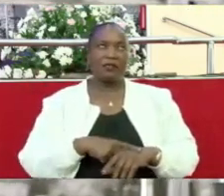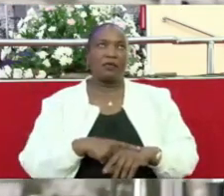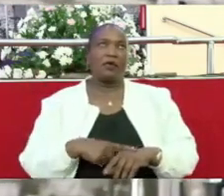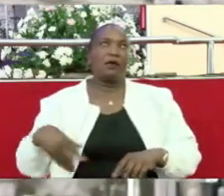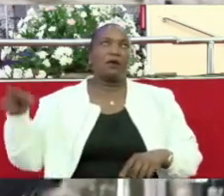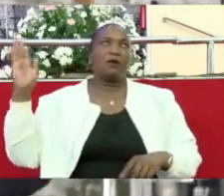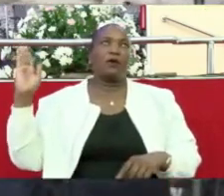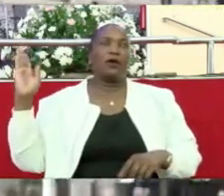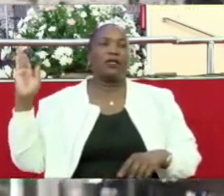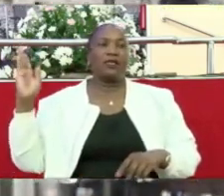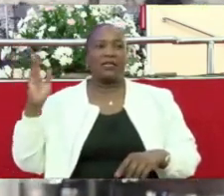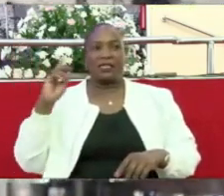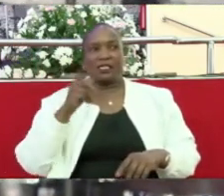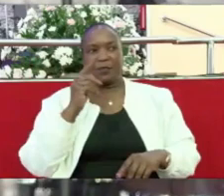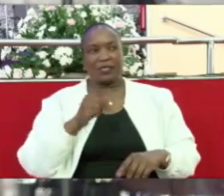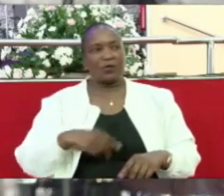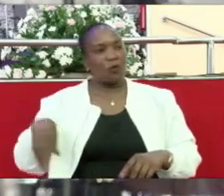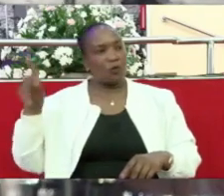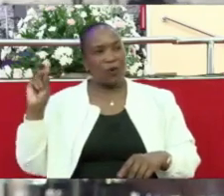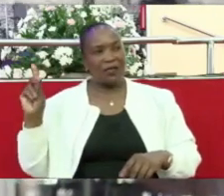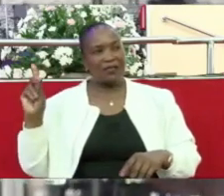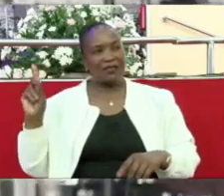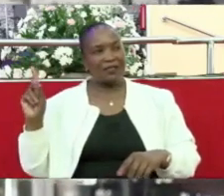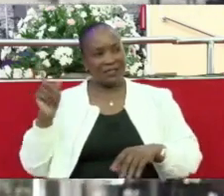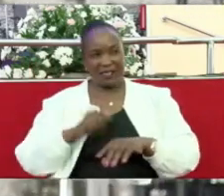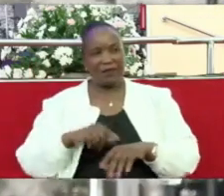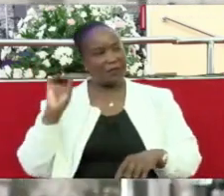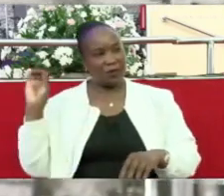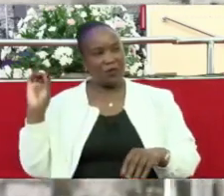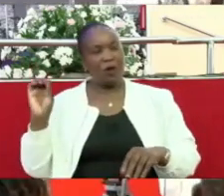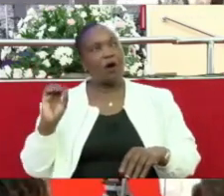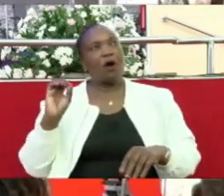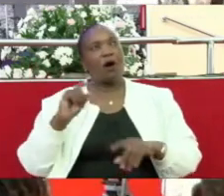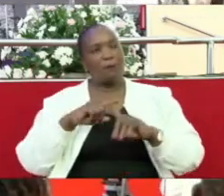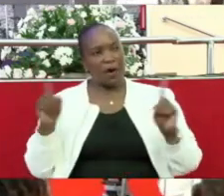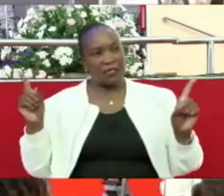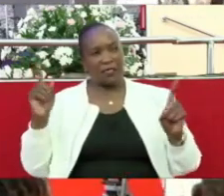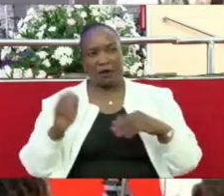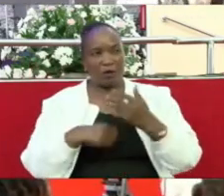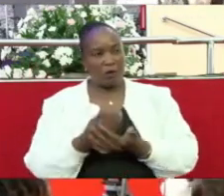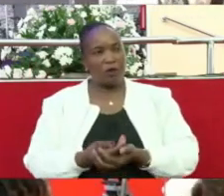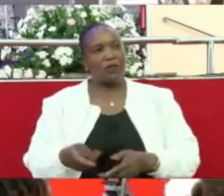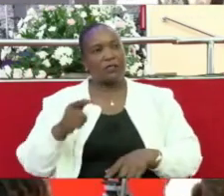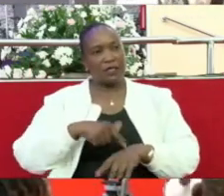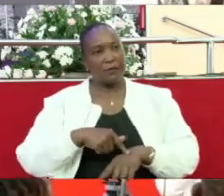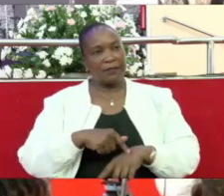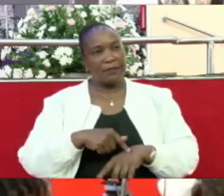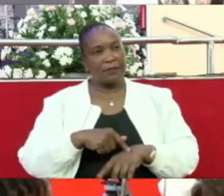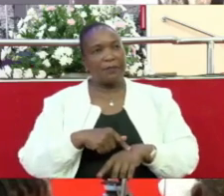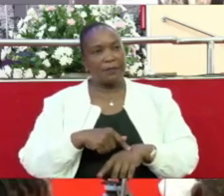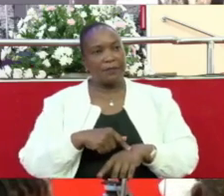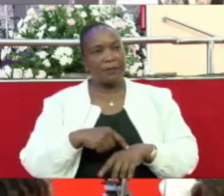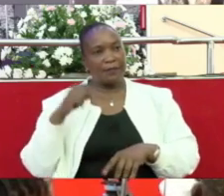mara moja. He keeps on speaking to his people. Ananena kwa kila wakati. Through maybe a prophet. Kwa kupitia nabii. Because we have